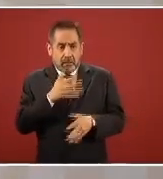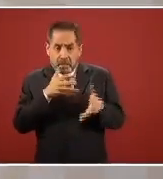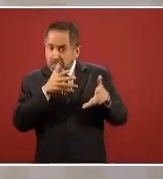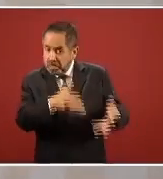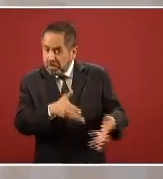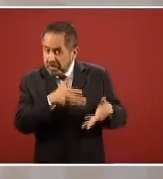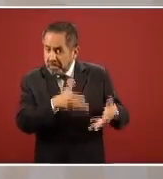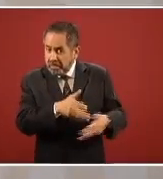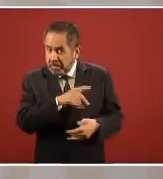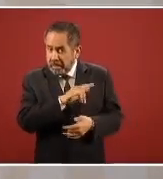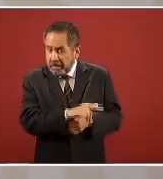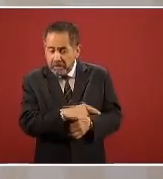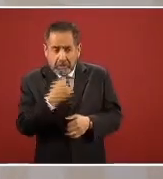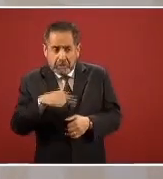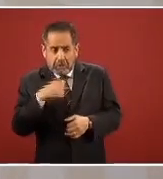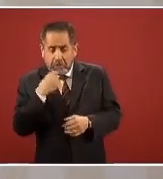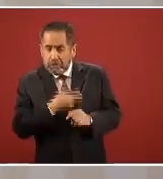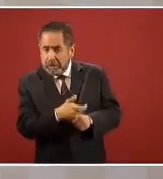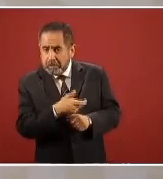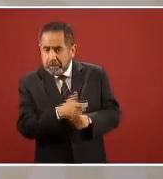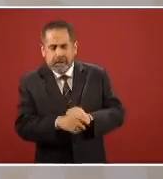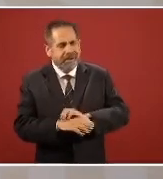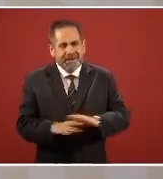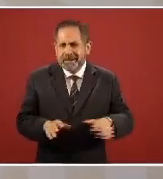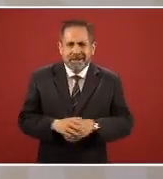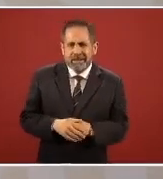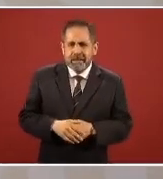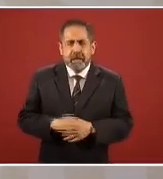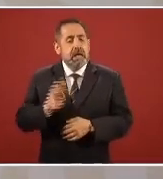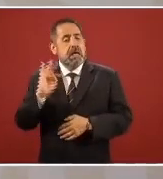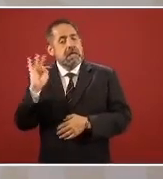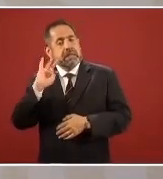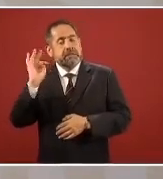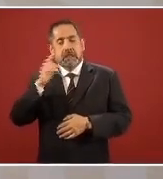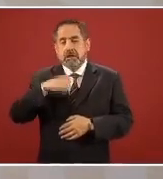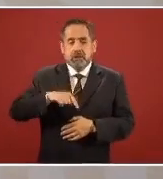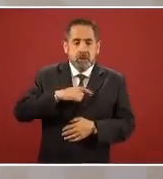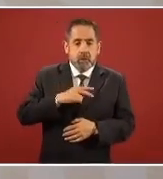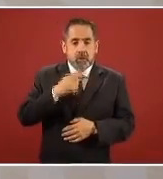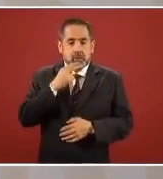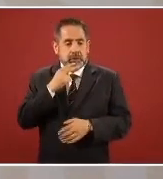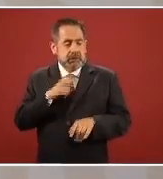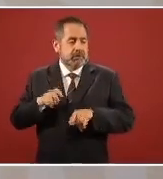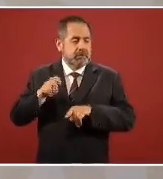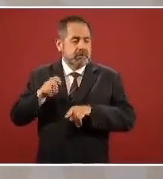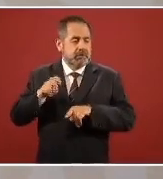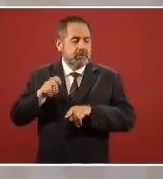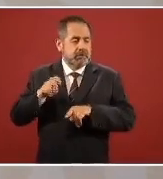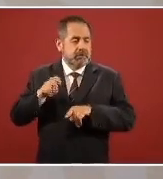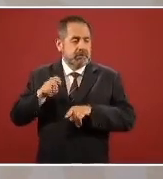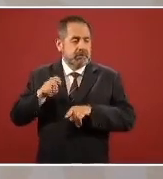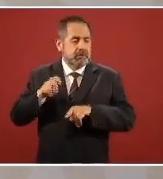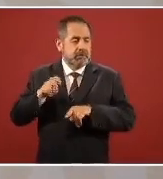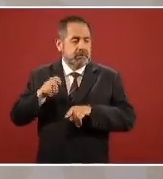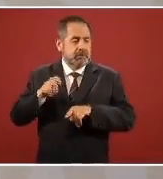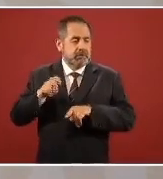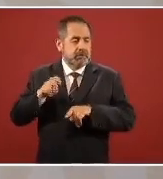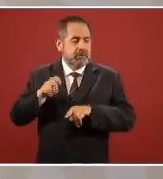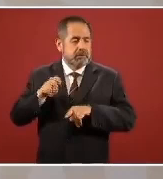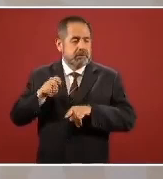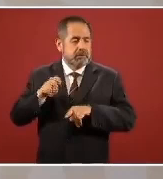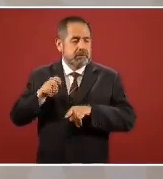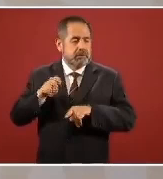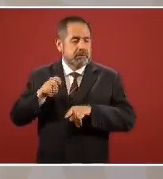Porque si lo usáramos, because if we used cosas, it, among other things, he says, because if